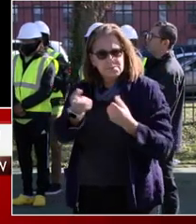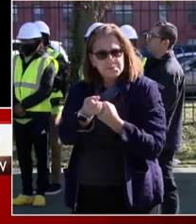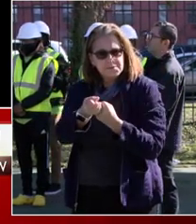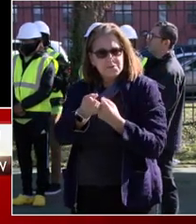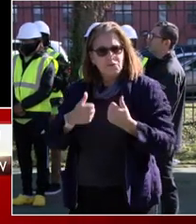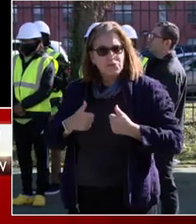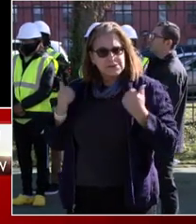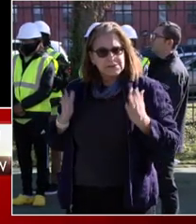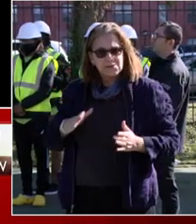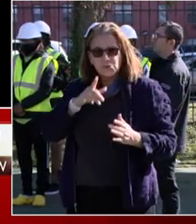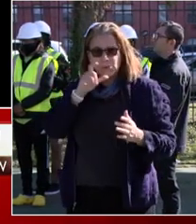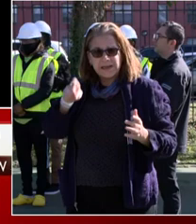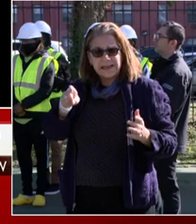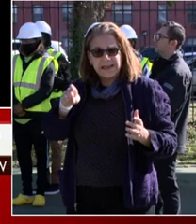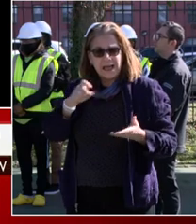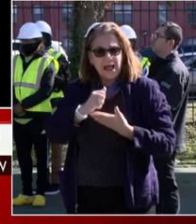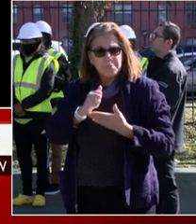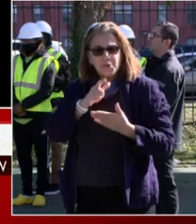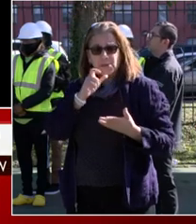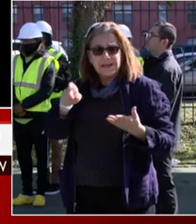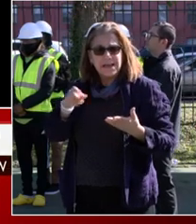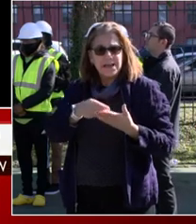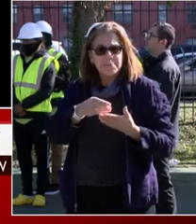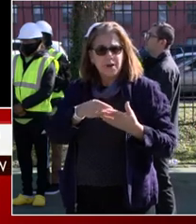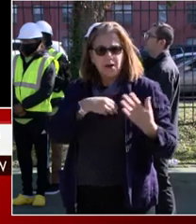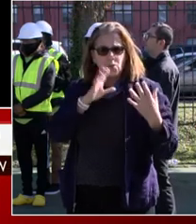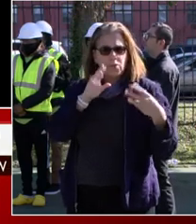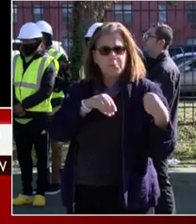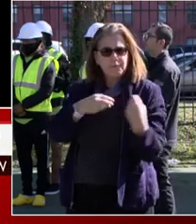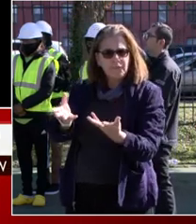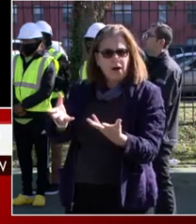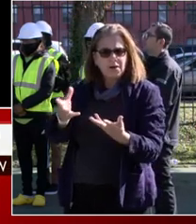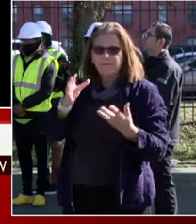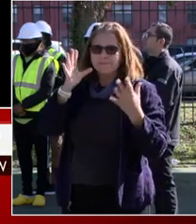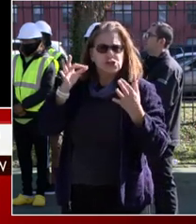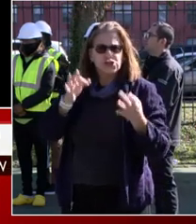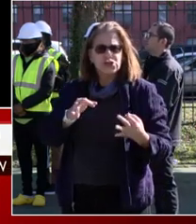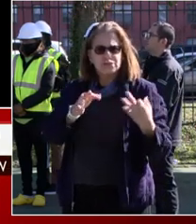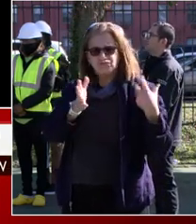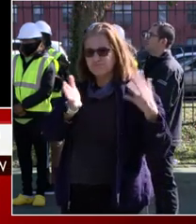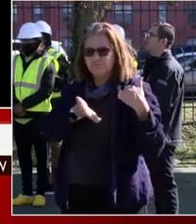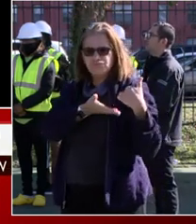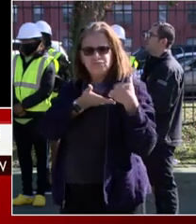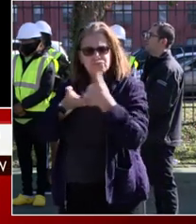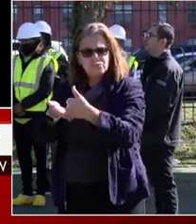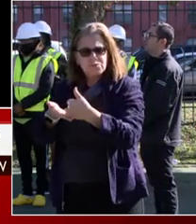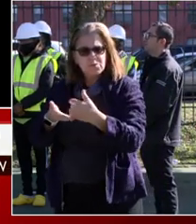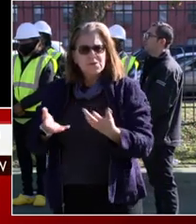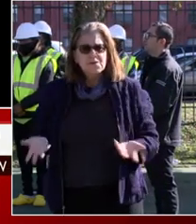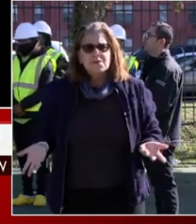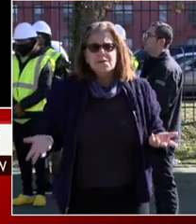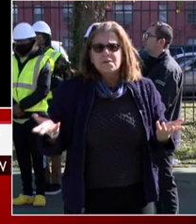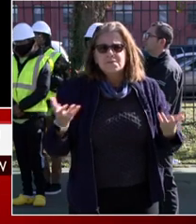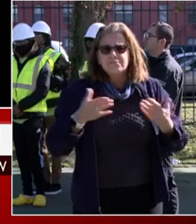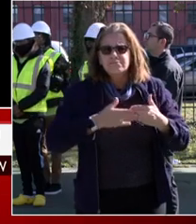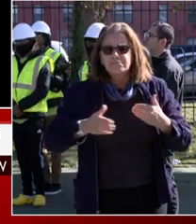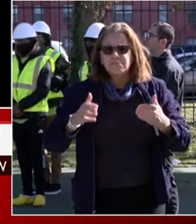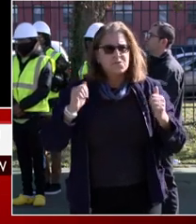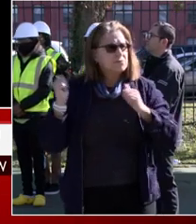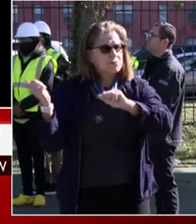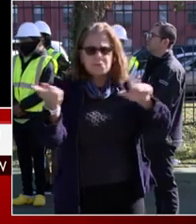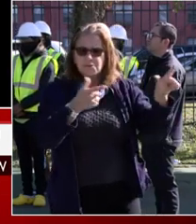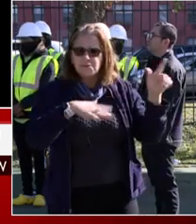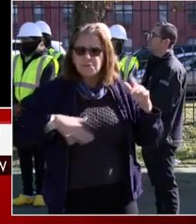that sounds like it should be the norm, certainly for all cities. So, Tommy, I want to thank you for your leadership in making sure